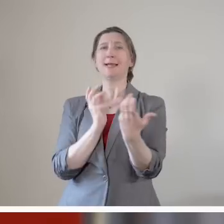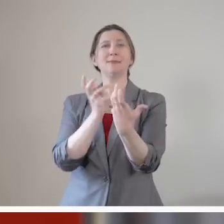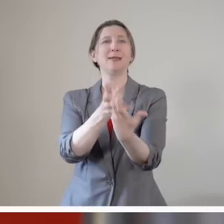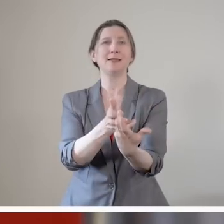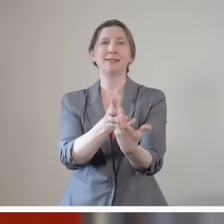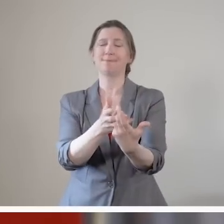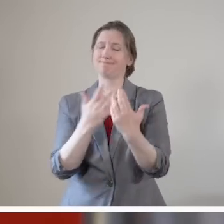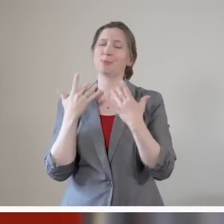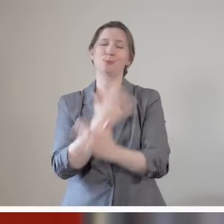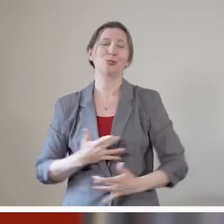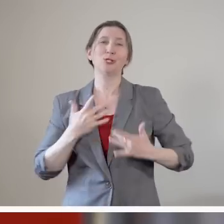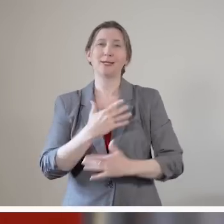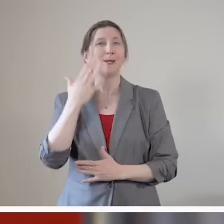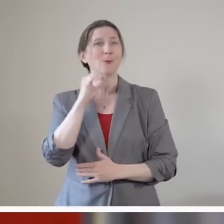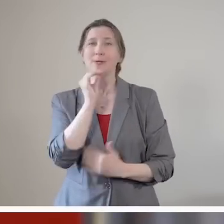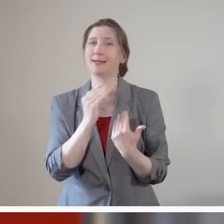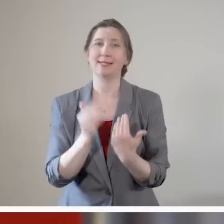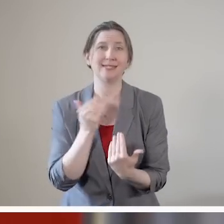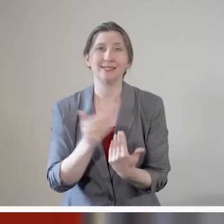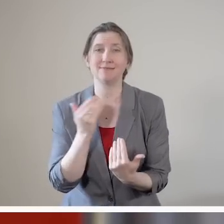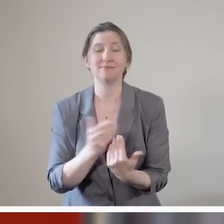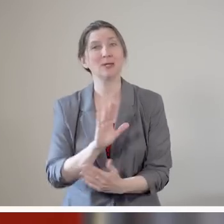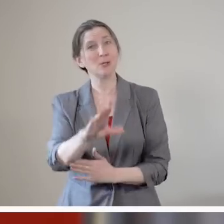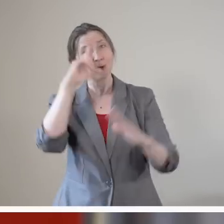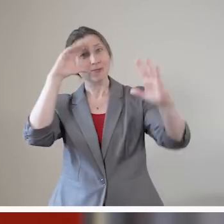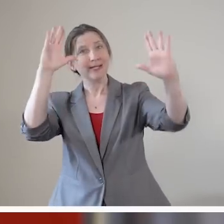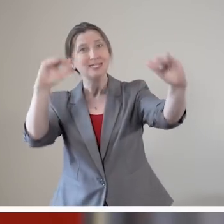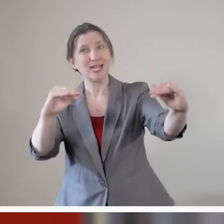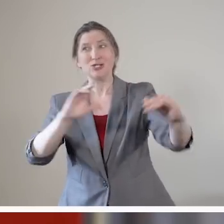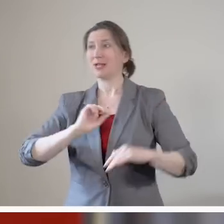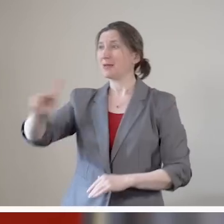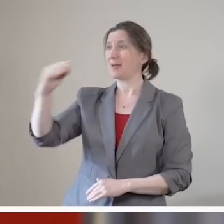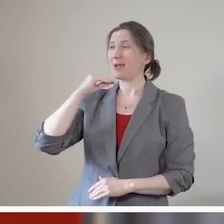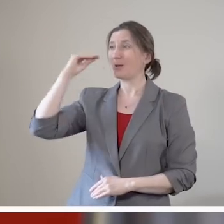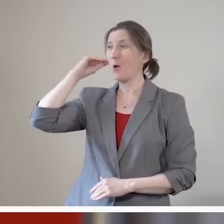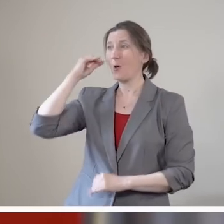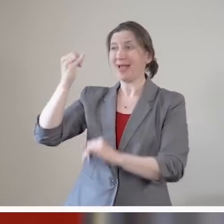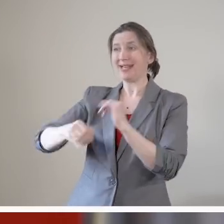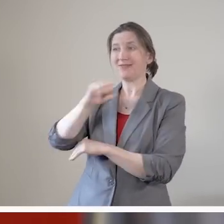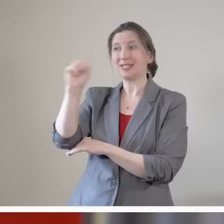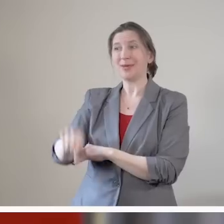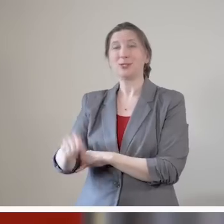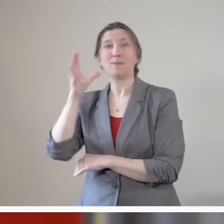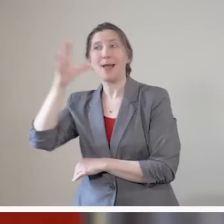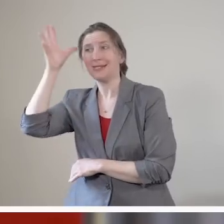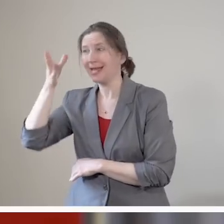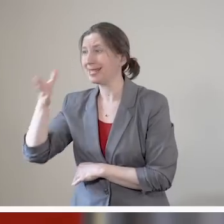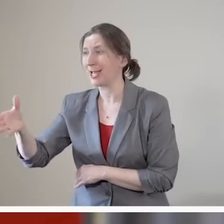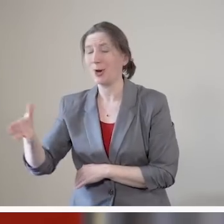I know it hasn't been easy. Very few of you dreamed of spending your final semester back at your parents' house or locked in your